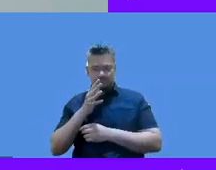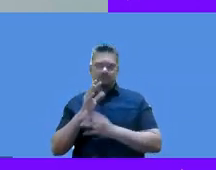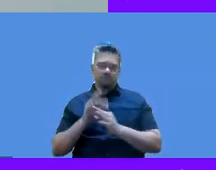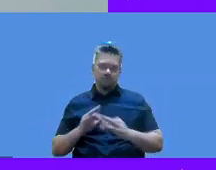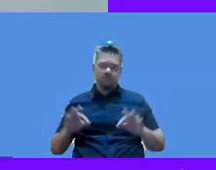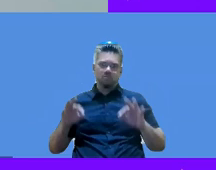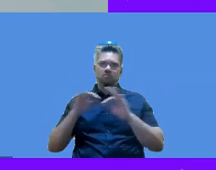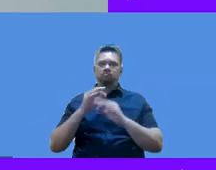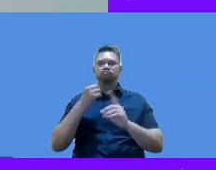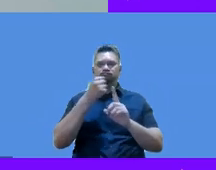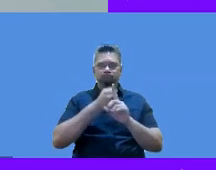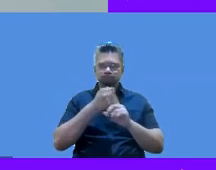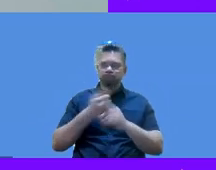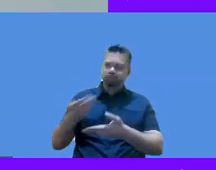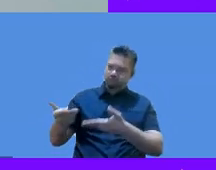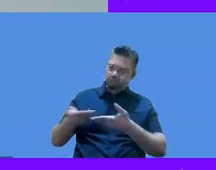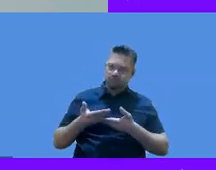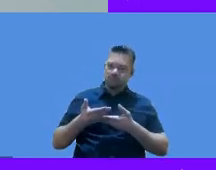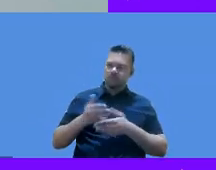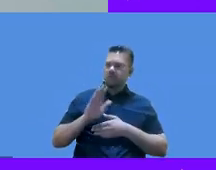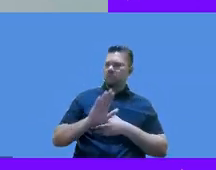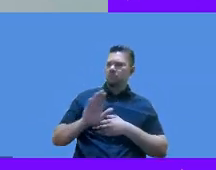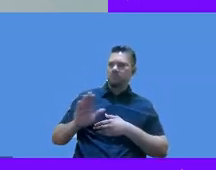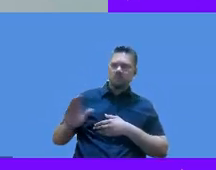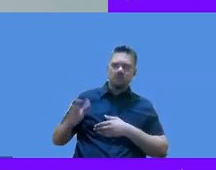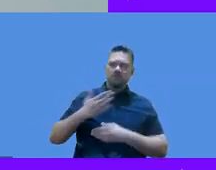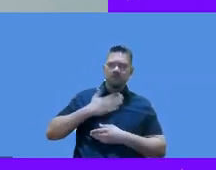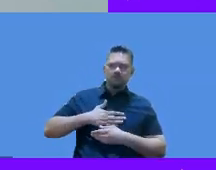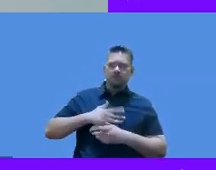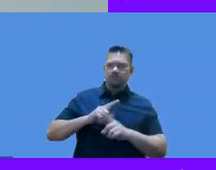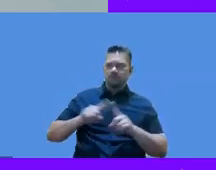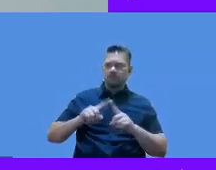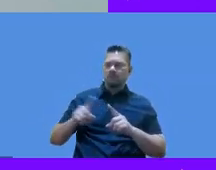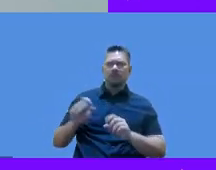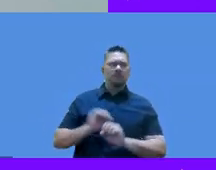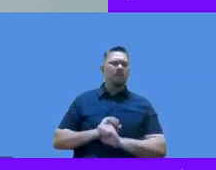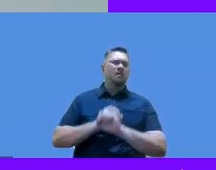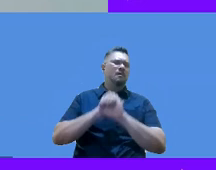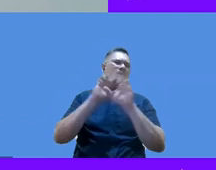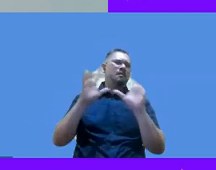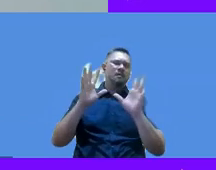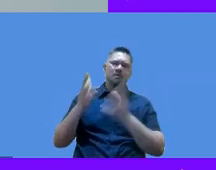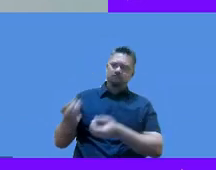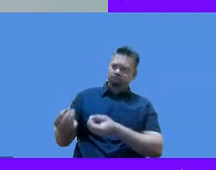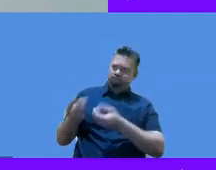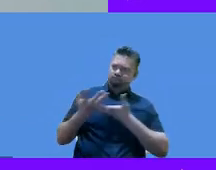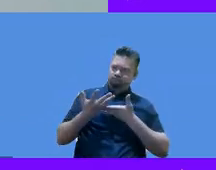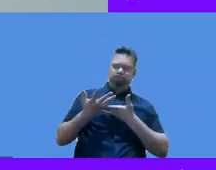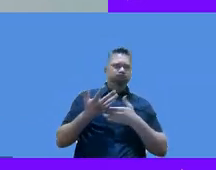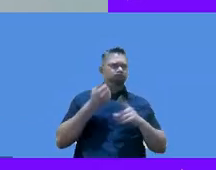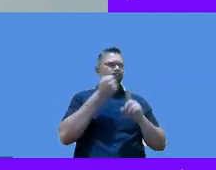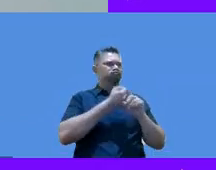their visibility, and ensure that their needs and perspectives are well represented in their advocacy efforts. Raising visibility of